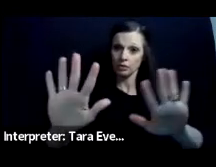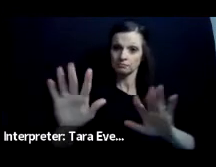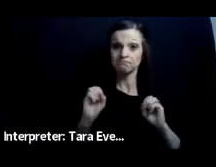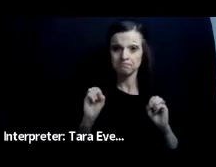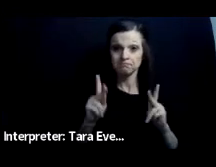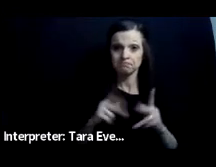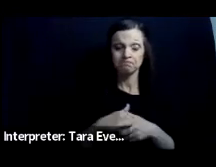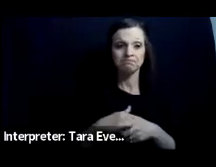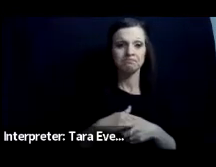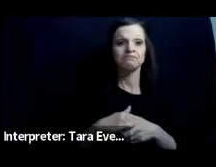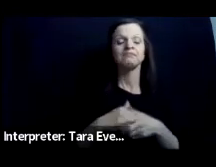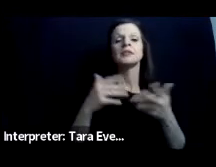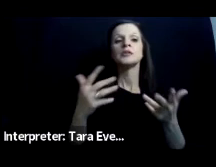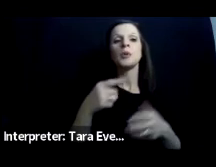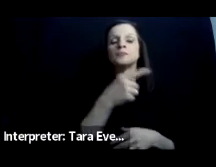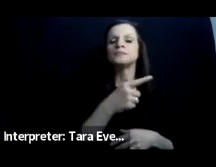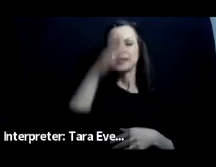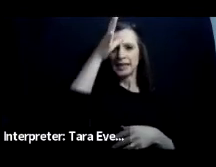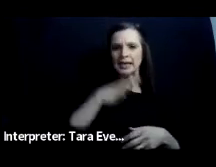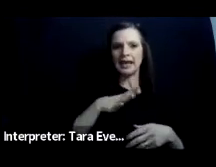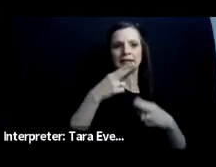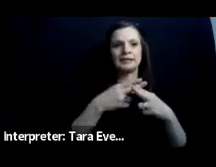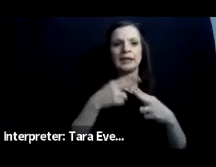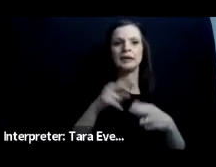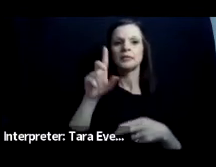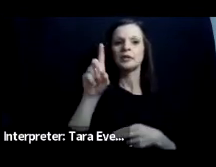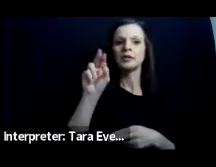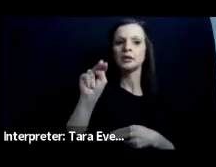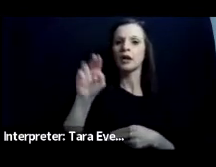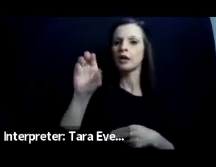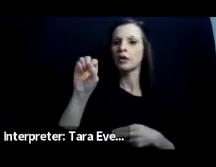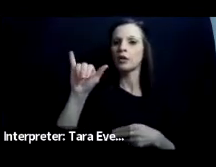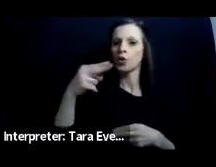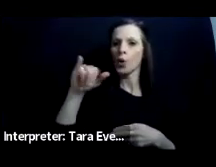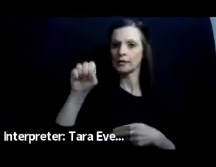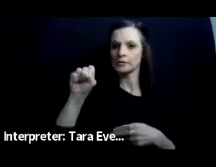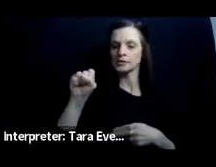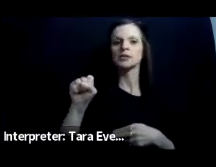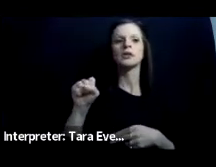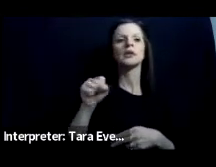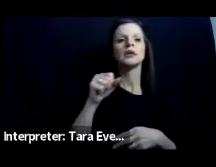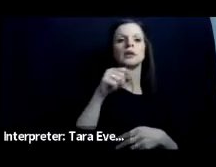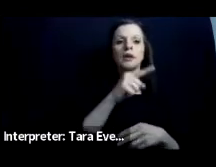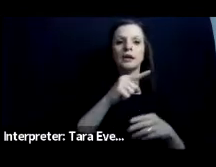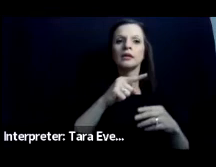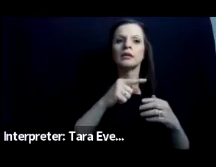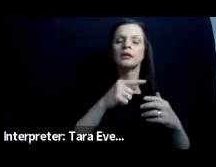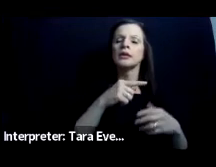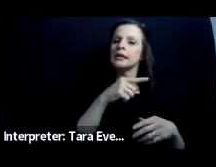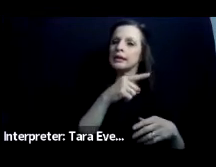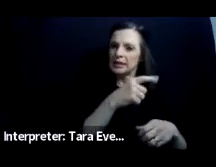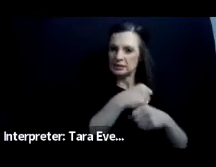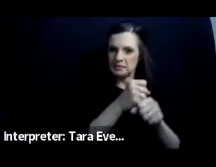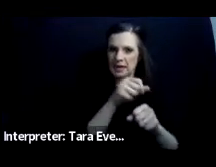So a guy by the name of Don Coyes, who is a Native American, started the Wellbriety movement, but he made